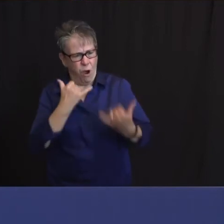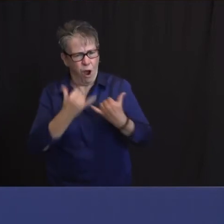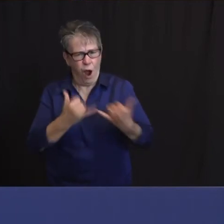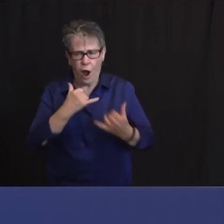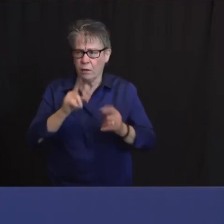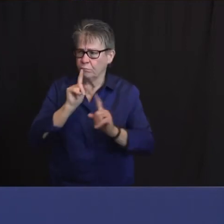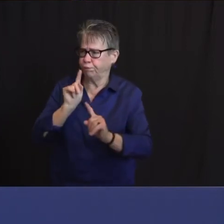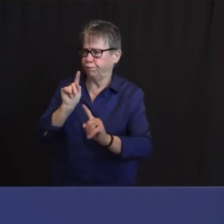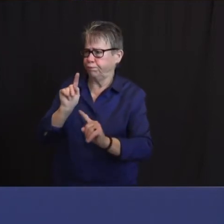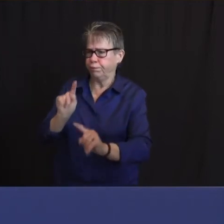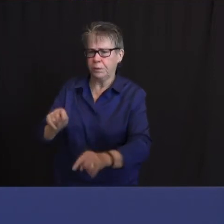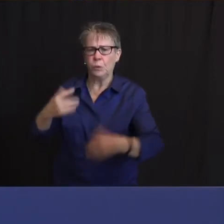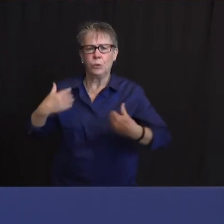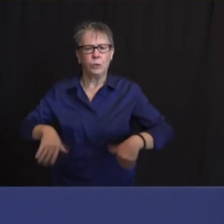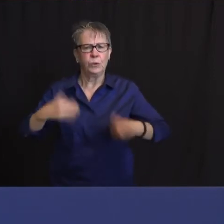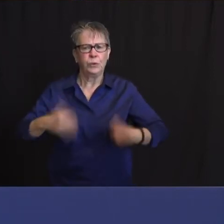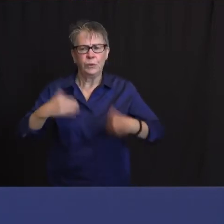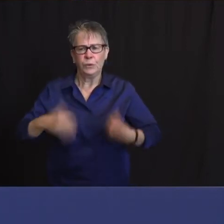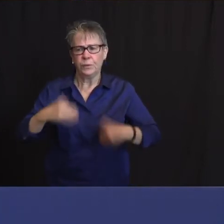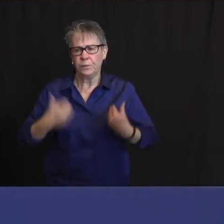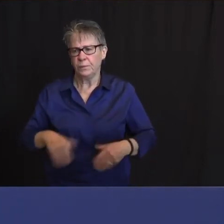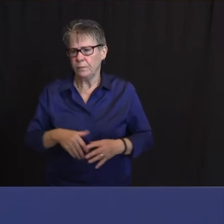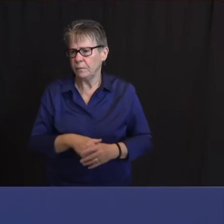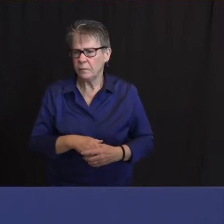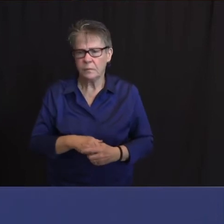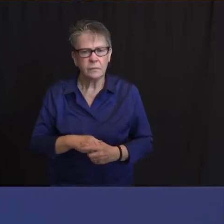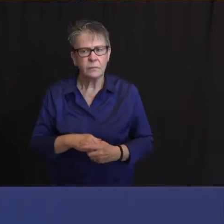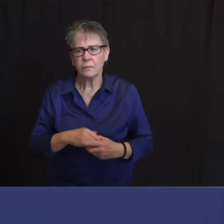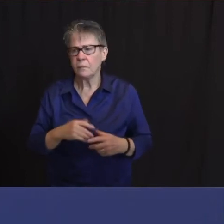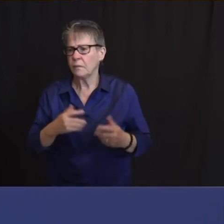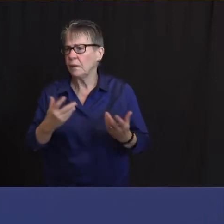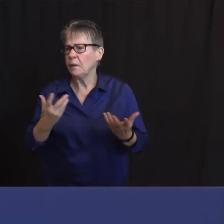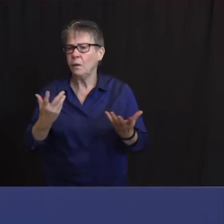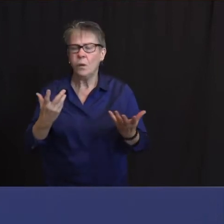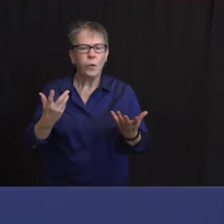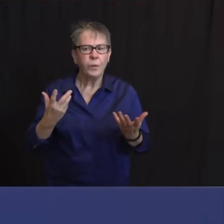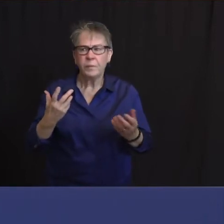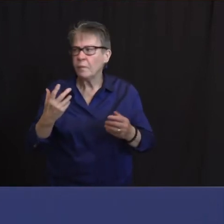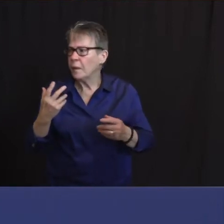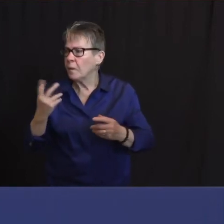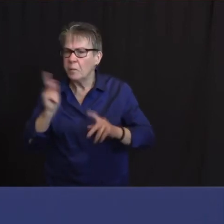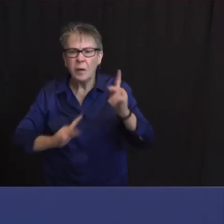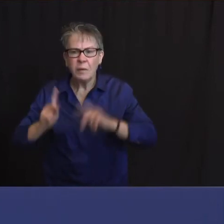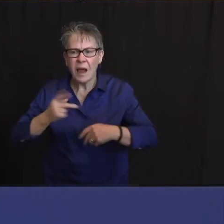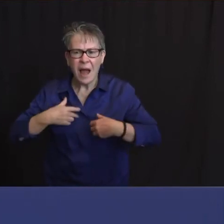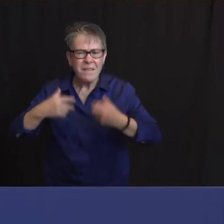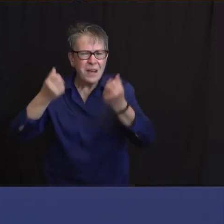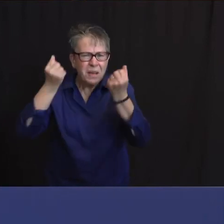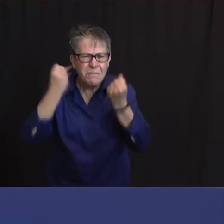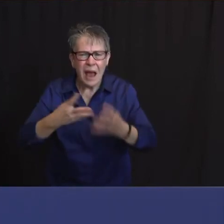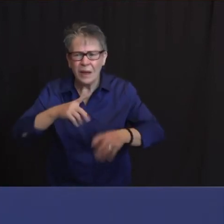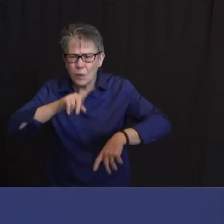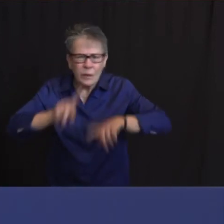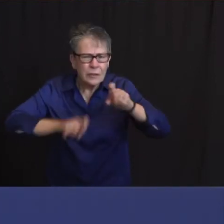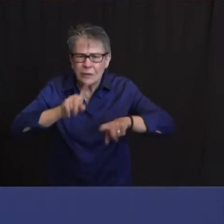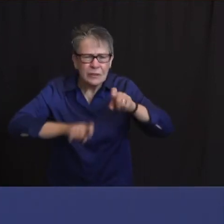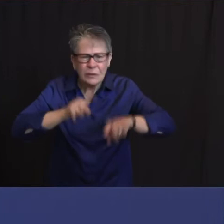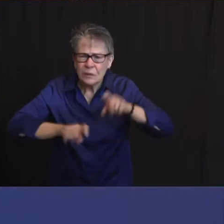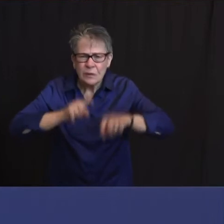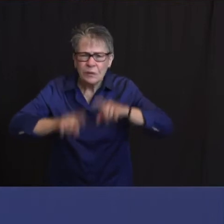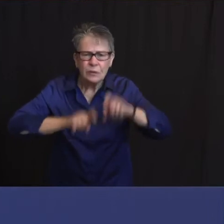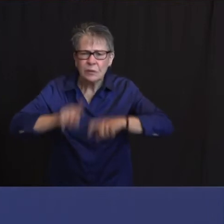everybody's on one side of the boat and the boat's leaning over into the water. I mean, that's an overwhelming amount of incomings, but I think they've